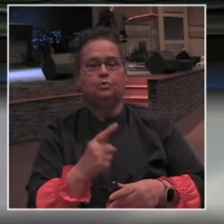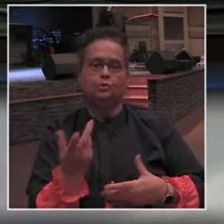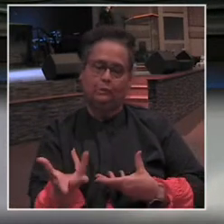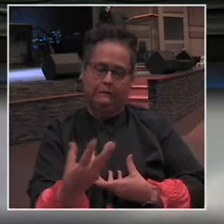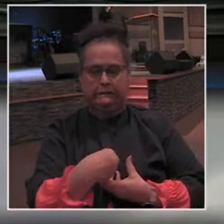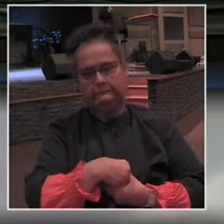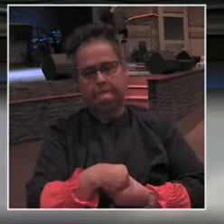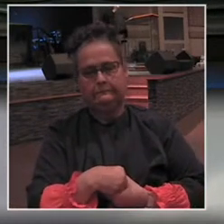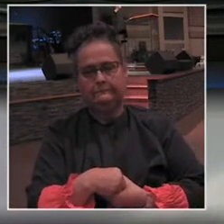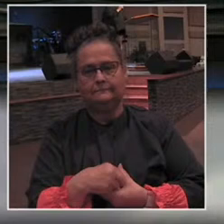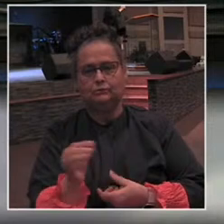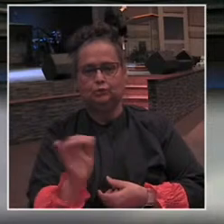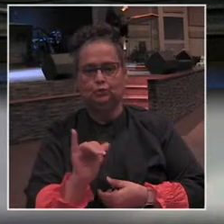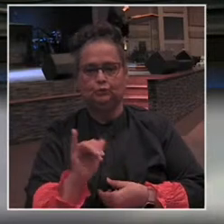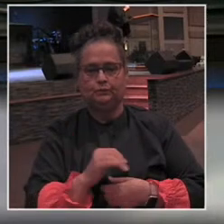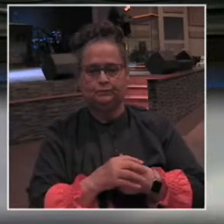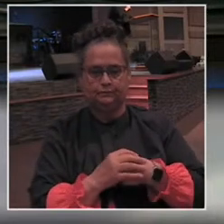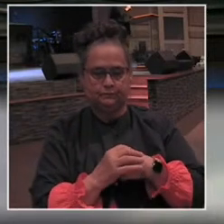well.